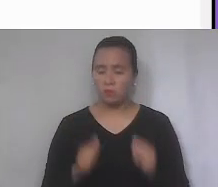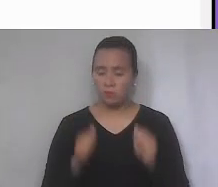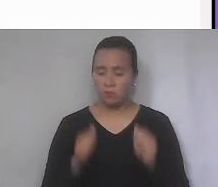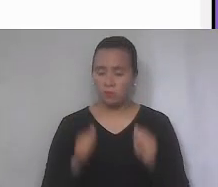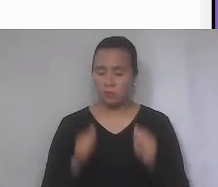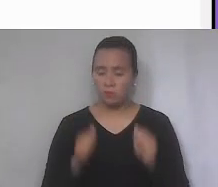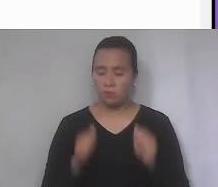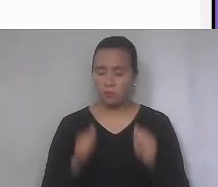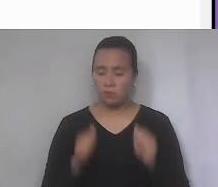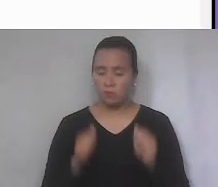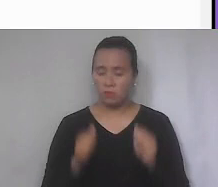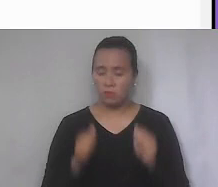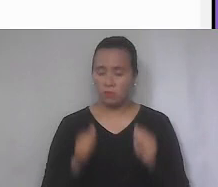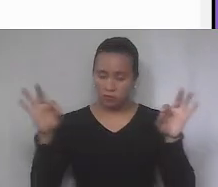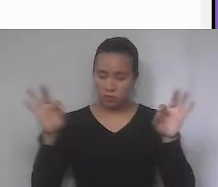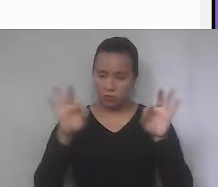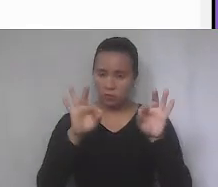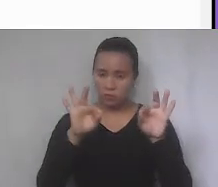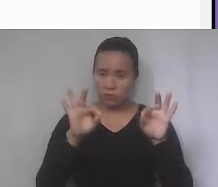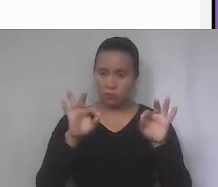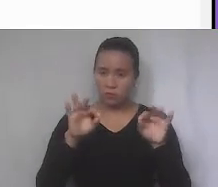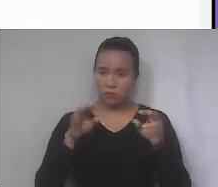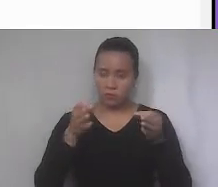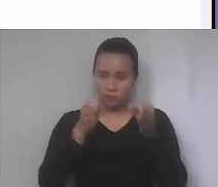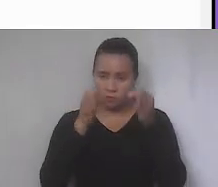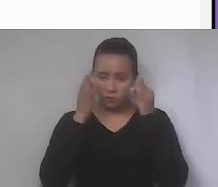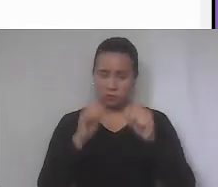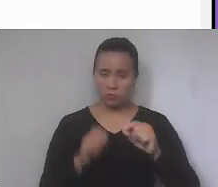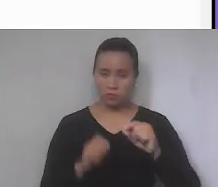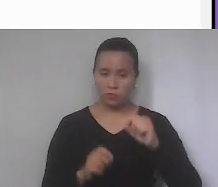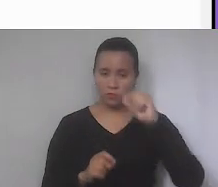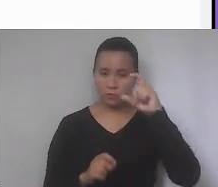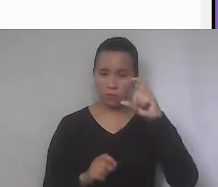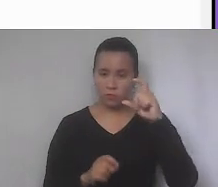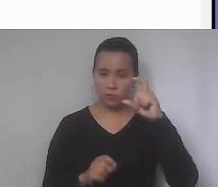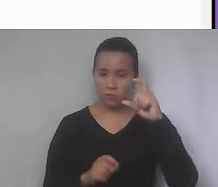Here, we can set the line focus,